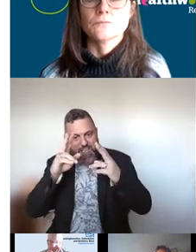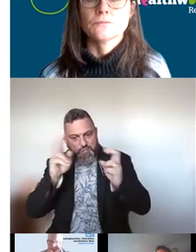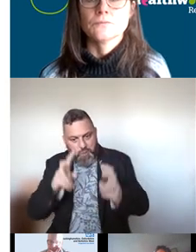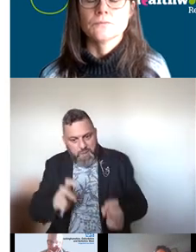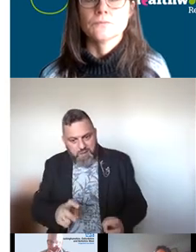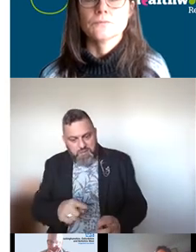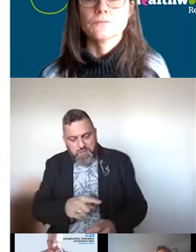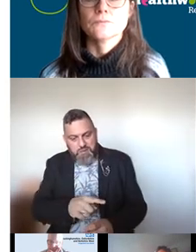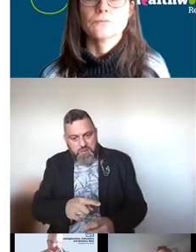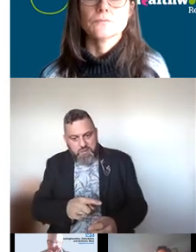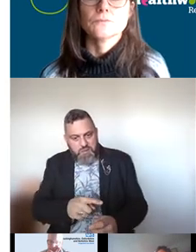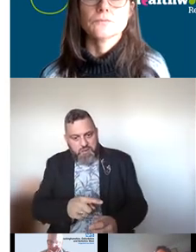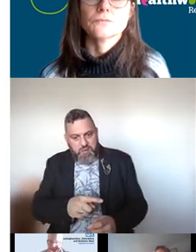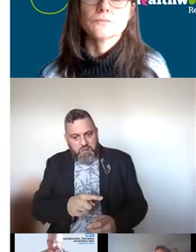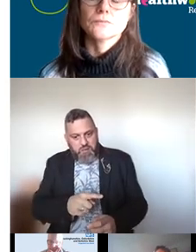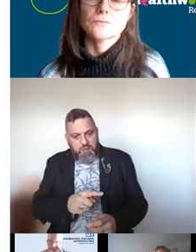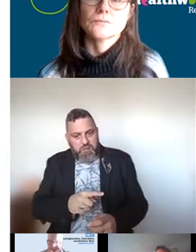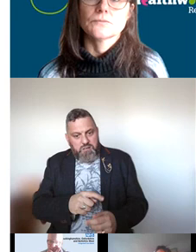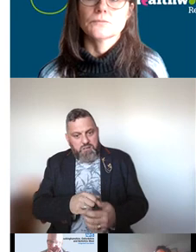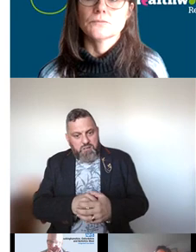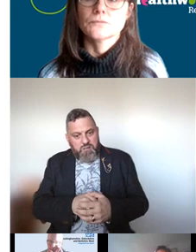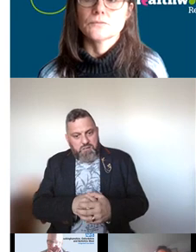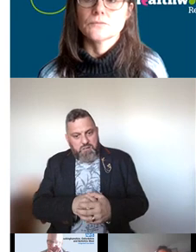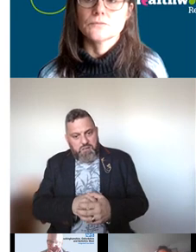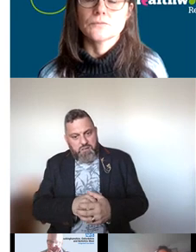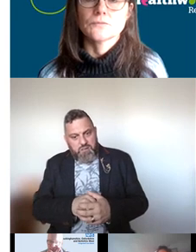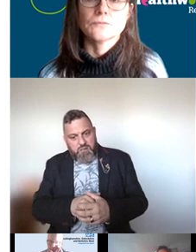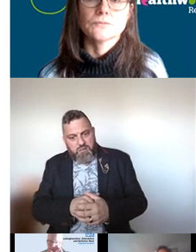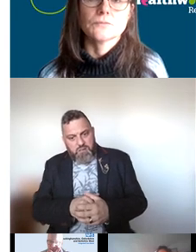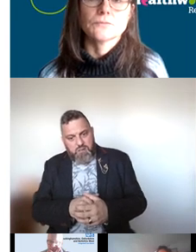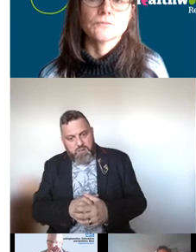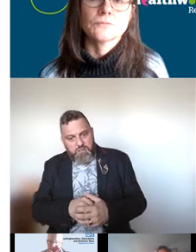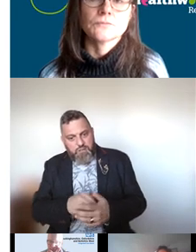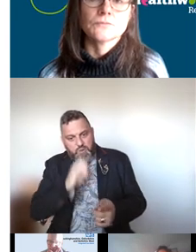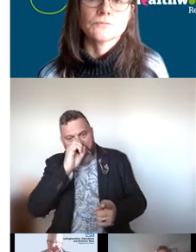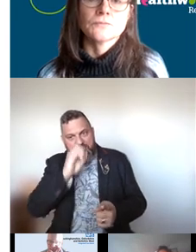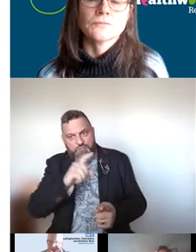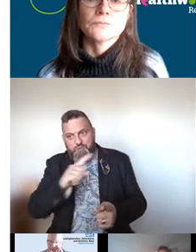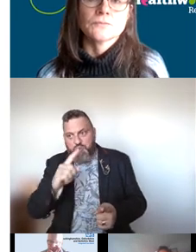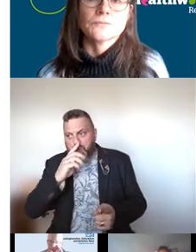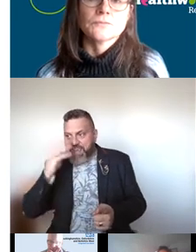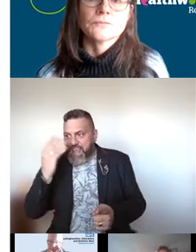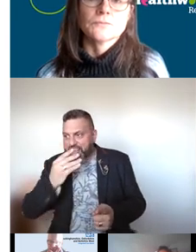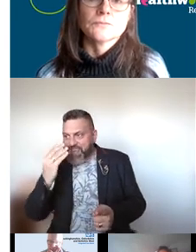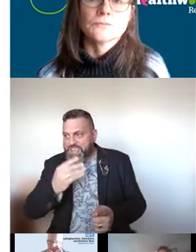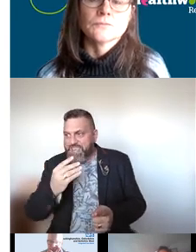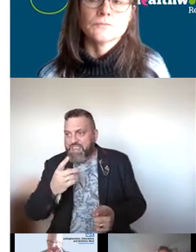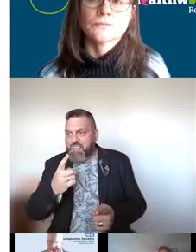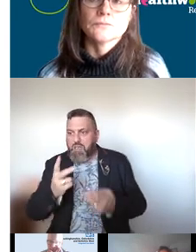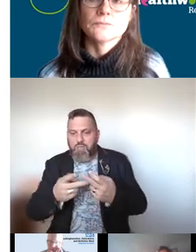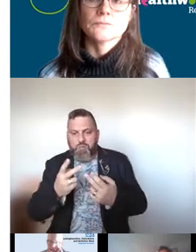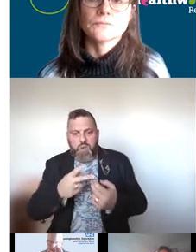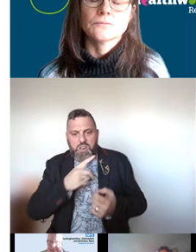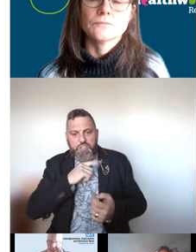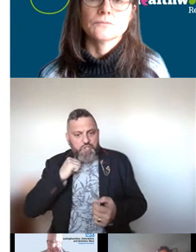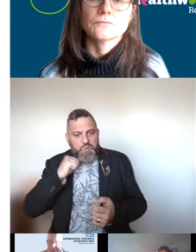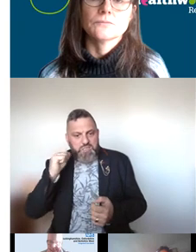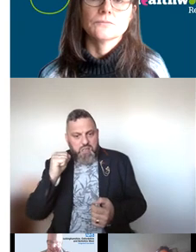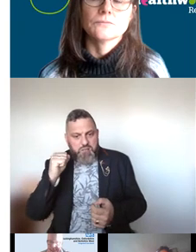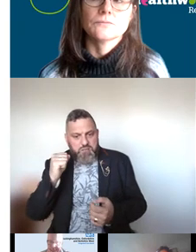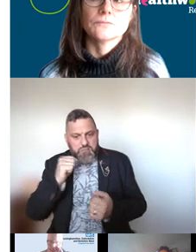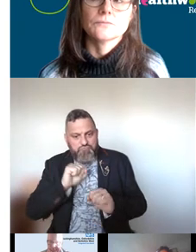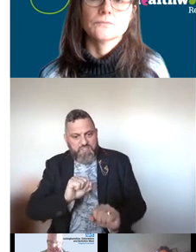scale. So one of those, for example, is 0-19s. Another one is suicide prevention. There